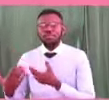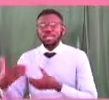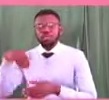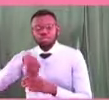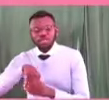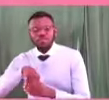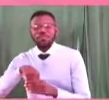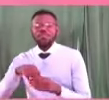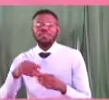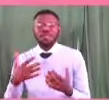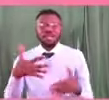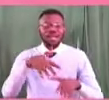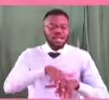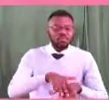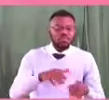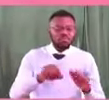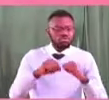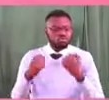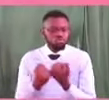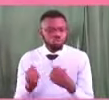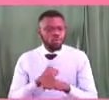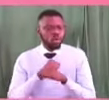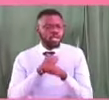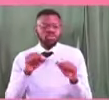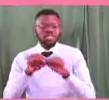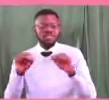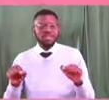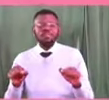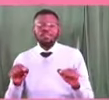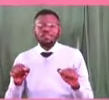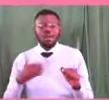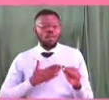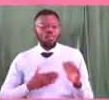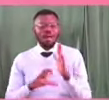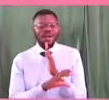and integrated social protection system in our country?